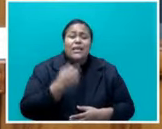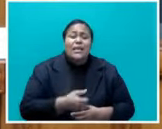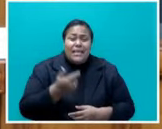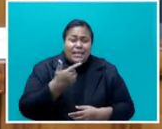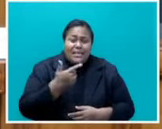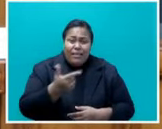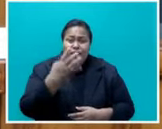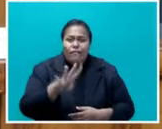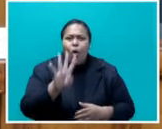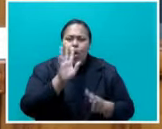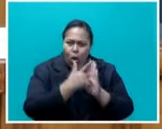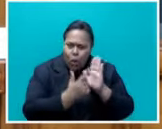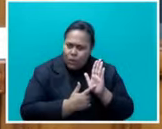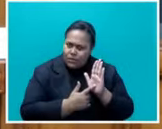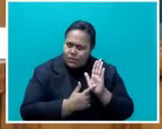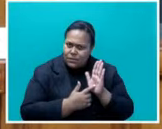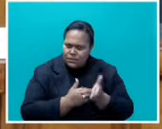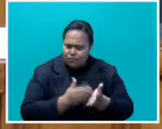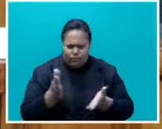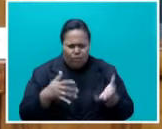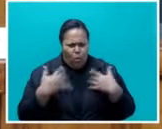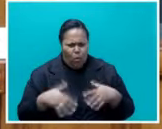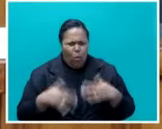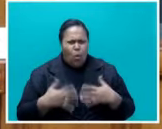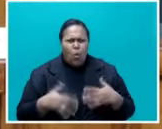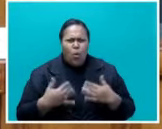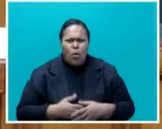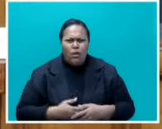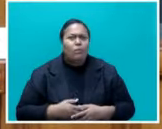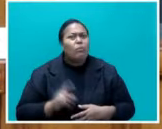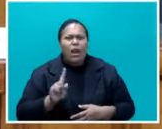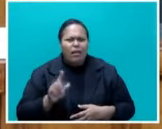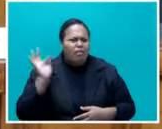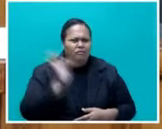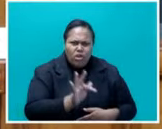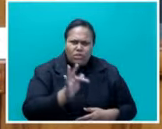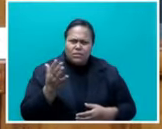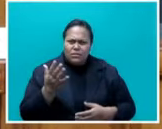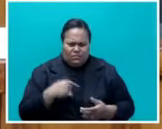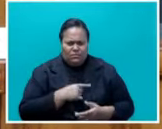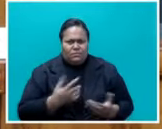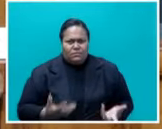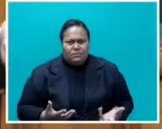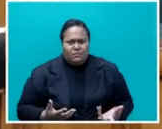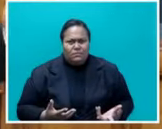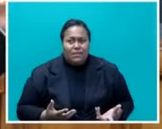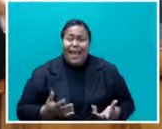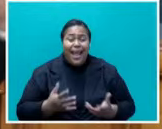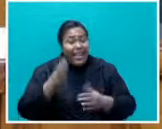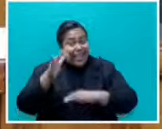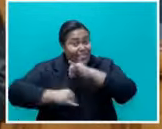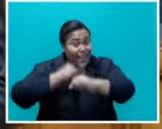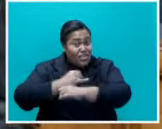All through ambush. All through ambush. In jurisdictions overseas, you have at least